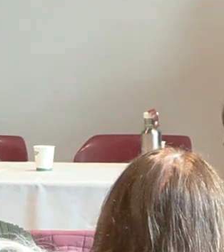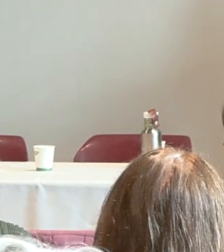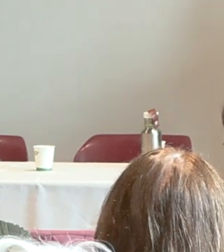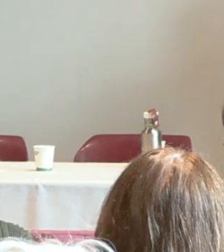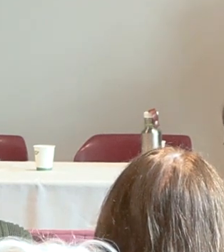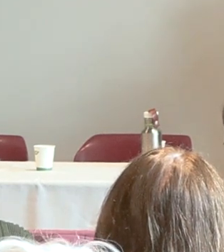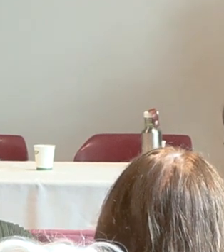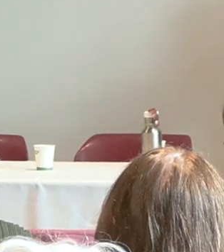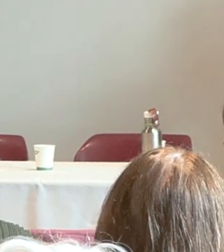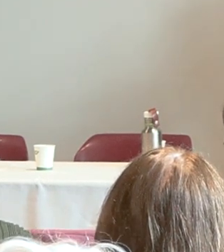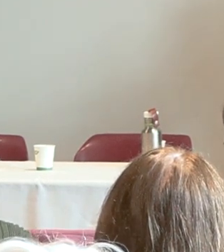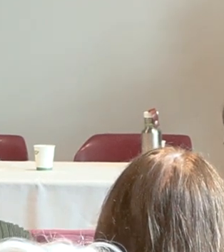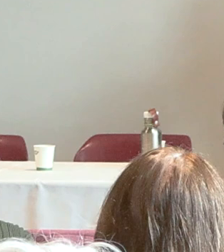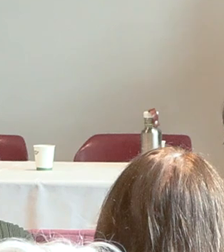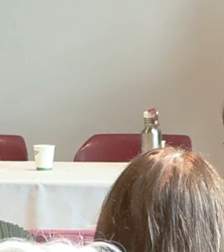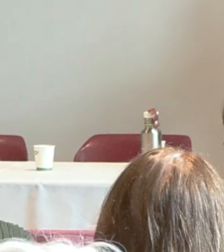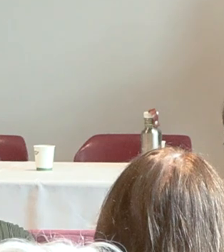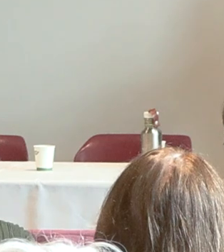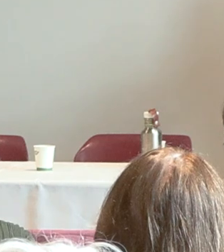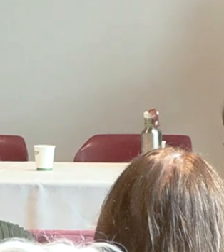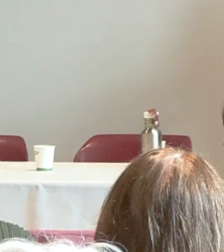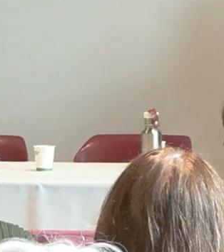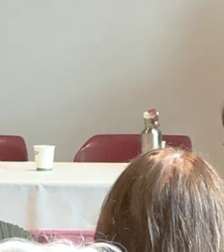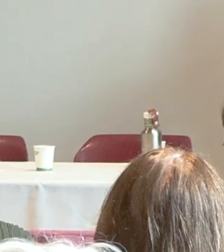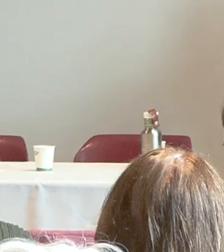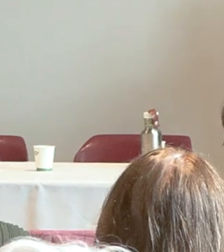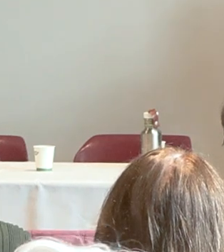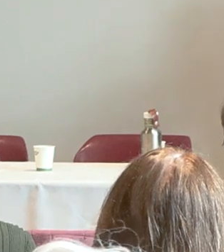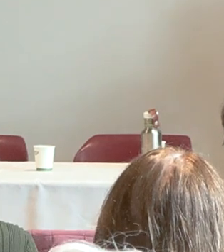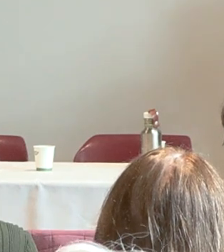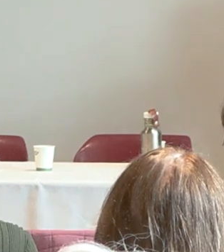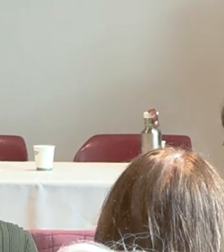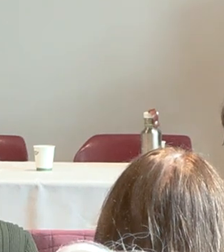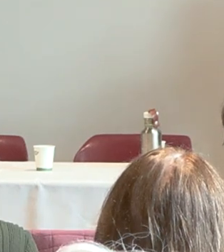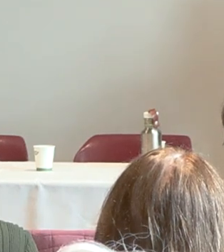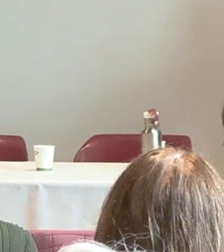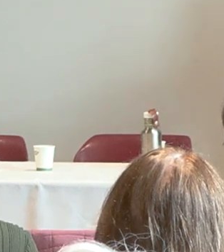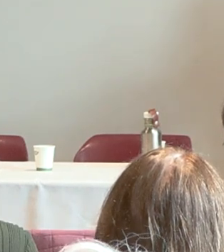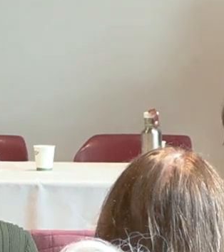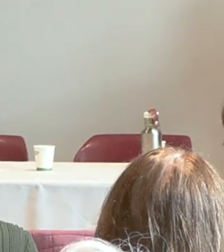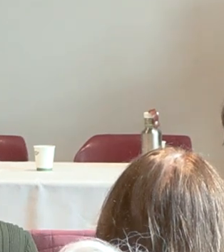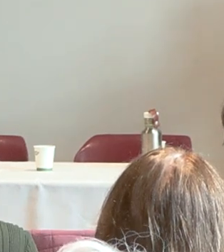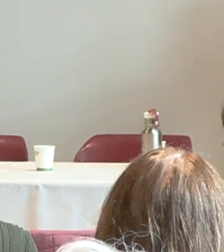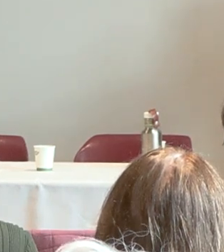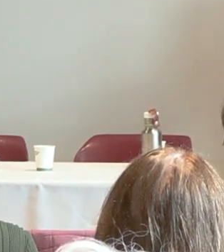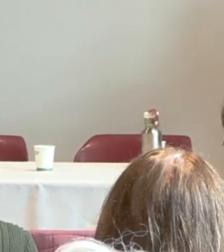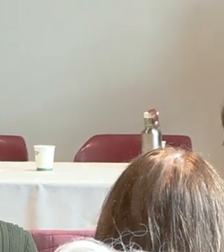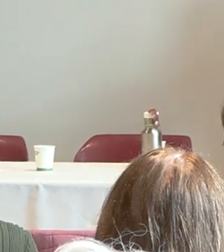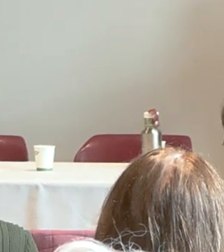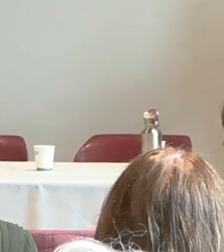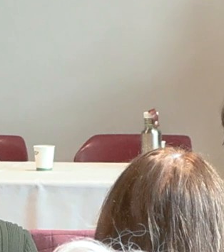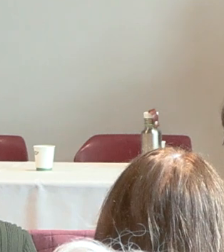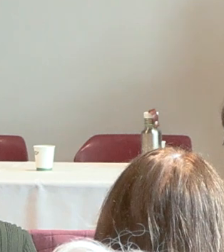1945. Abel told us later that he attended a screening of the film, and when he realized that